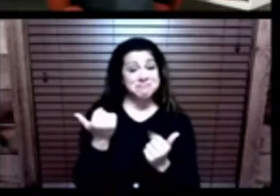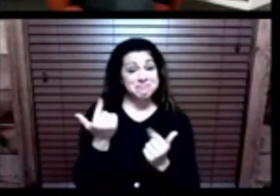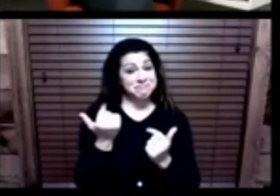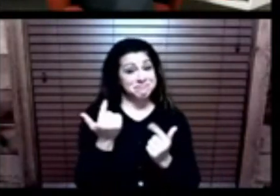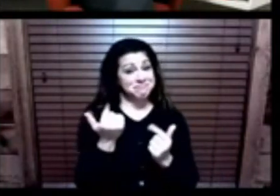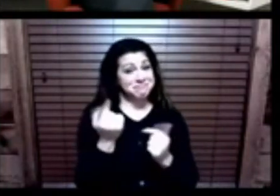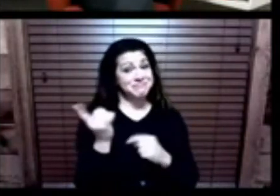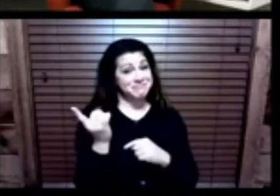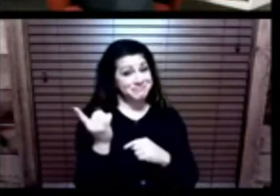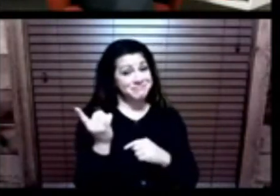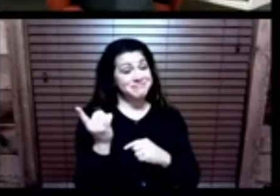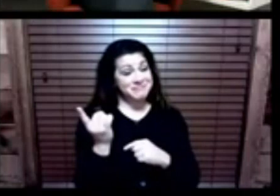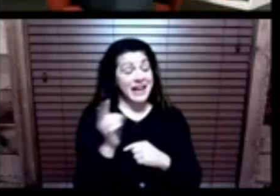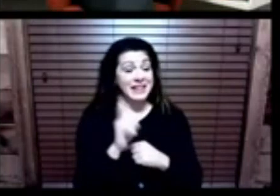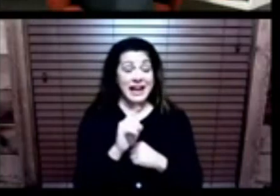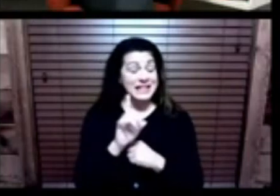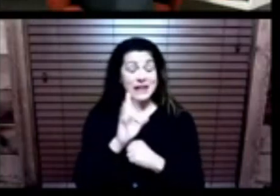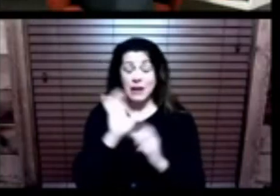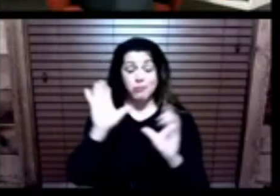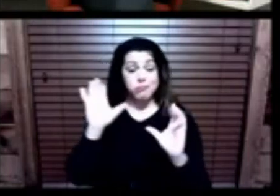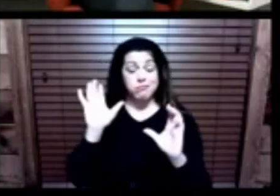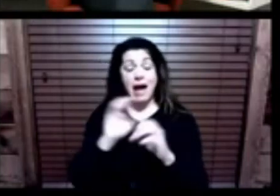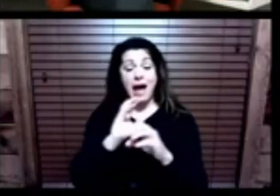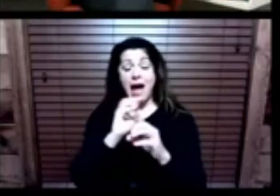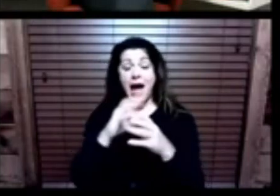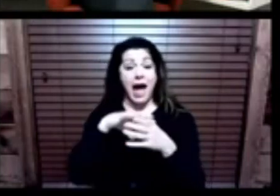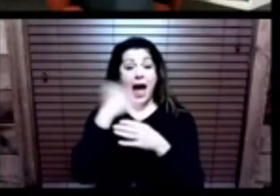This is out of this world series. Remember